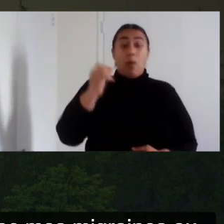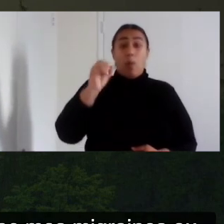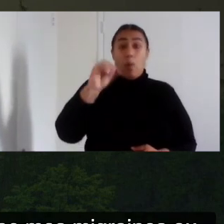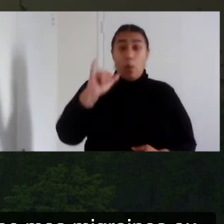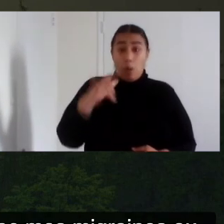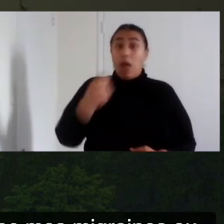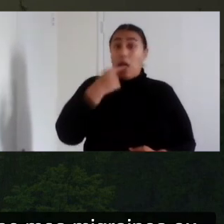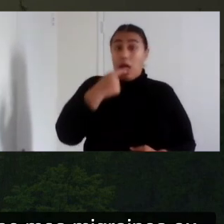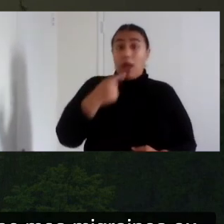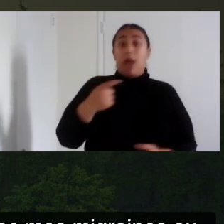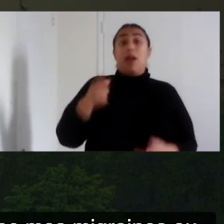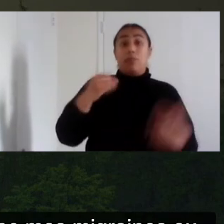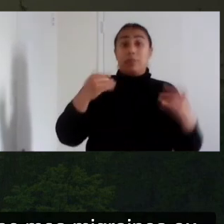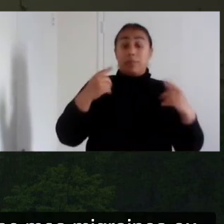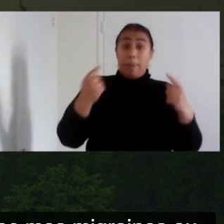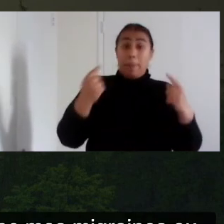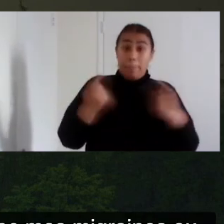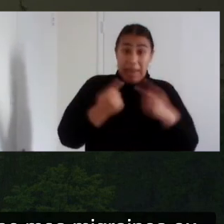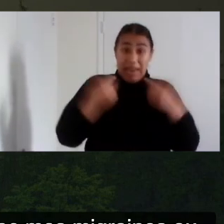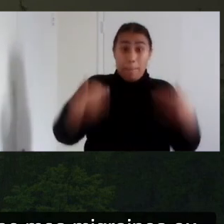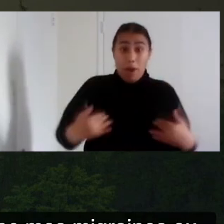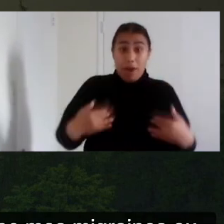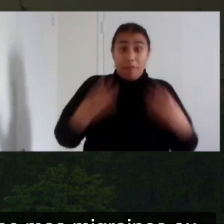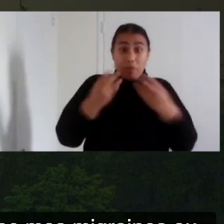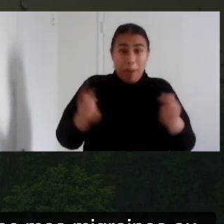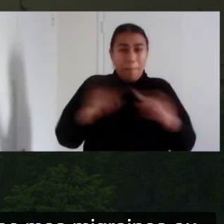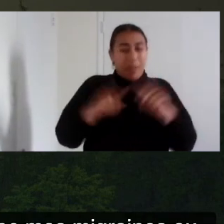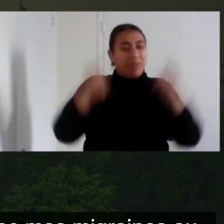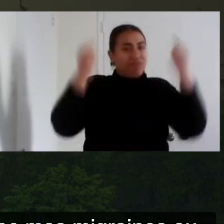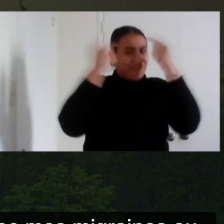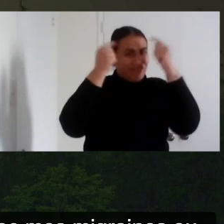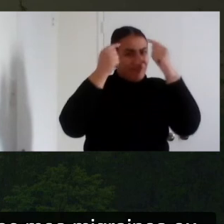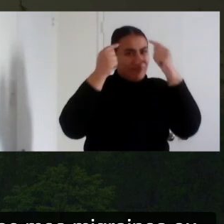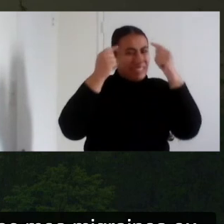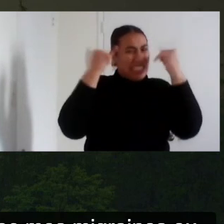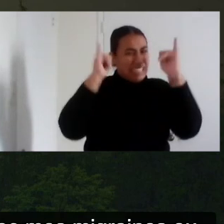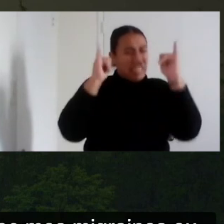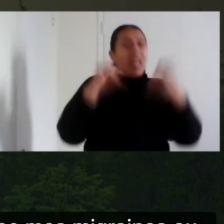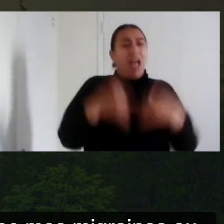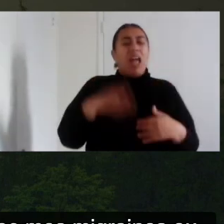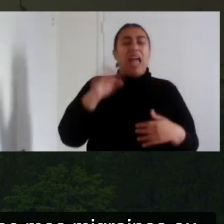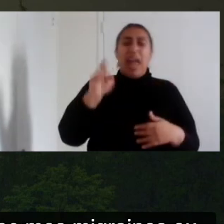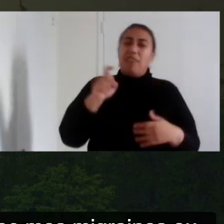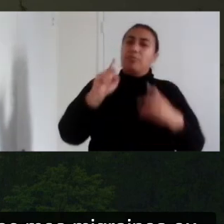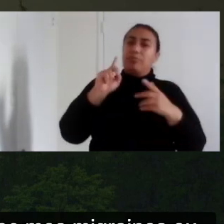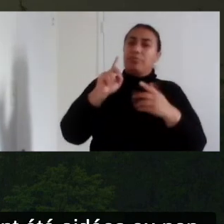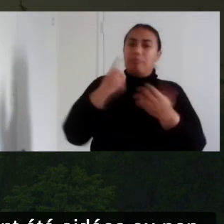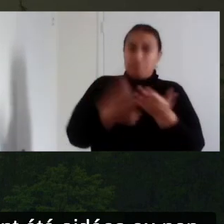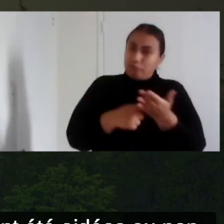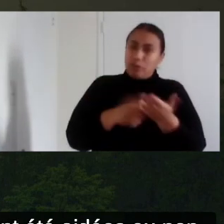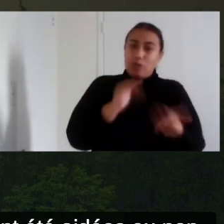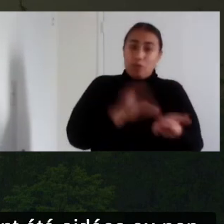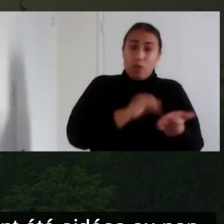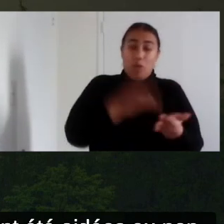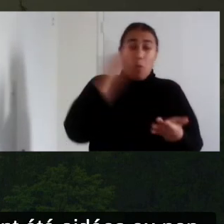arthritis. Will the same strain or product I already have help with my migraines as well, or should I ask for an alternative in another